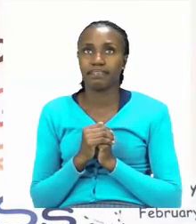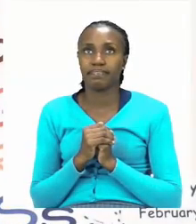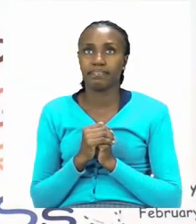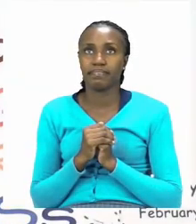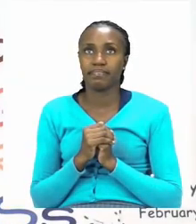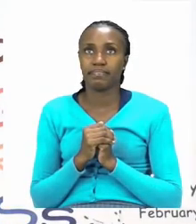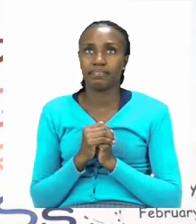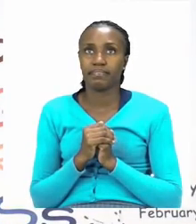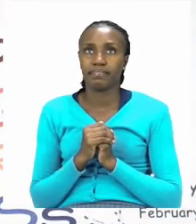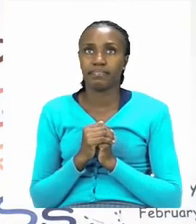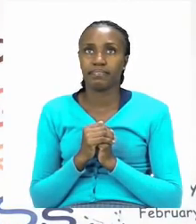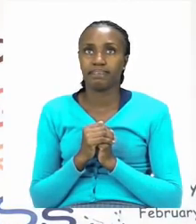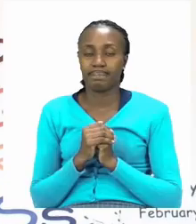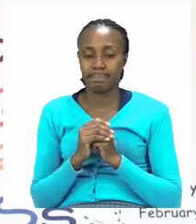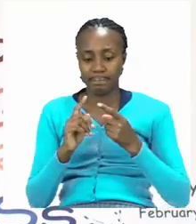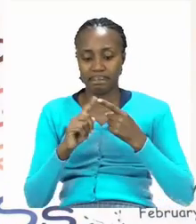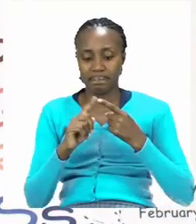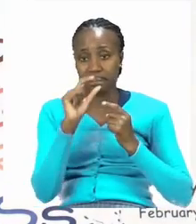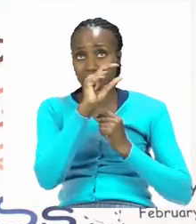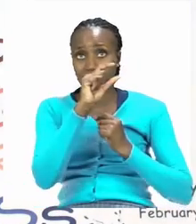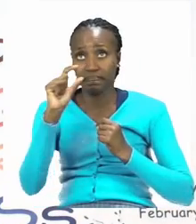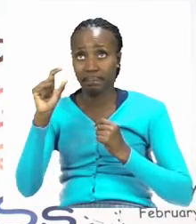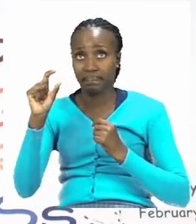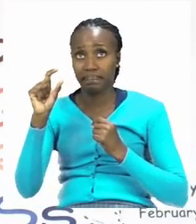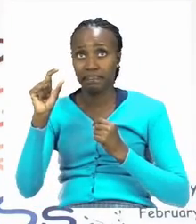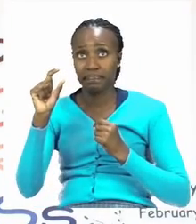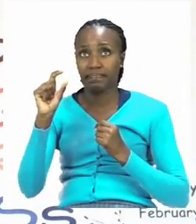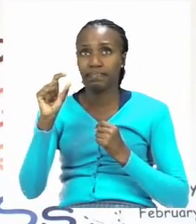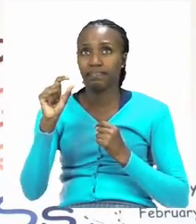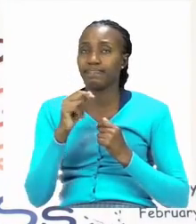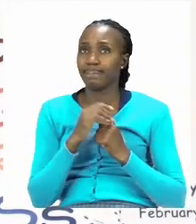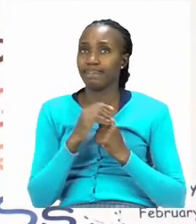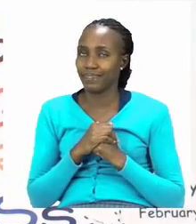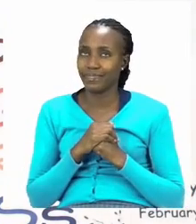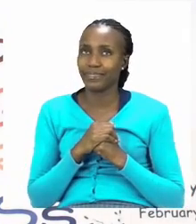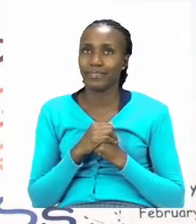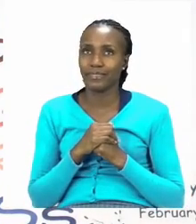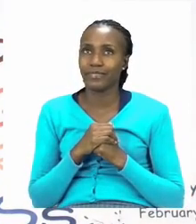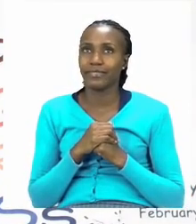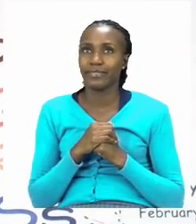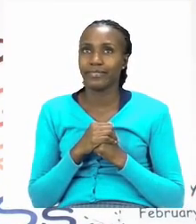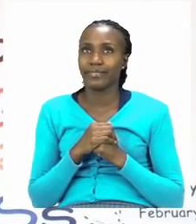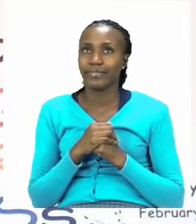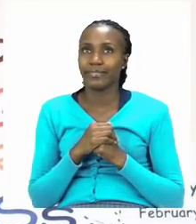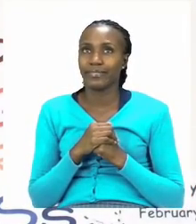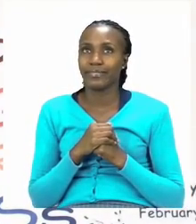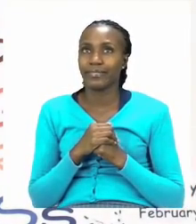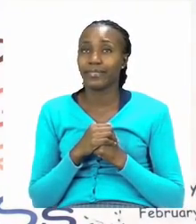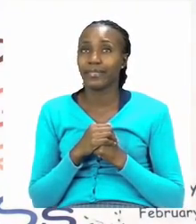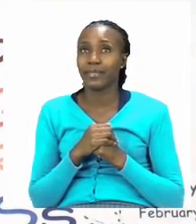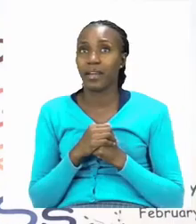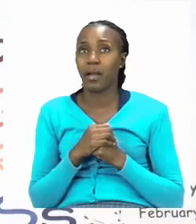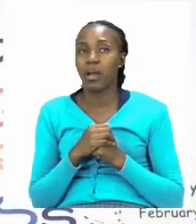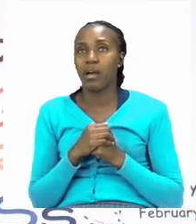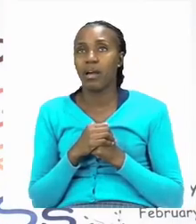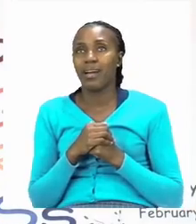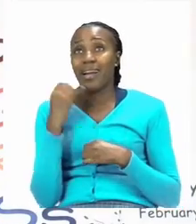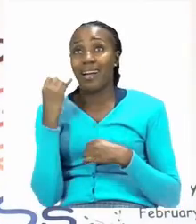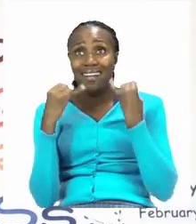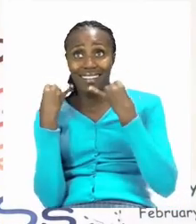have is number 1, and it says, "That is